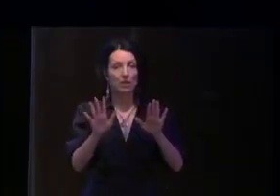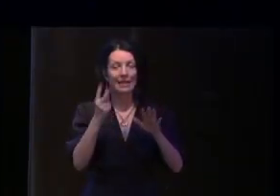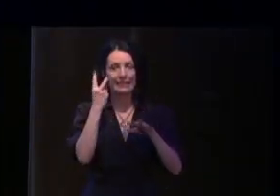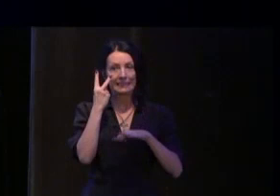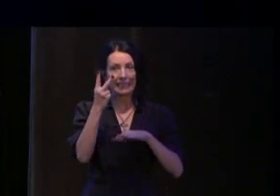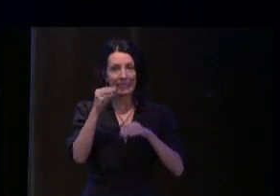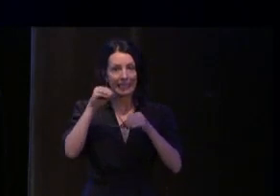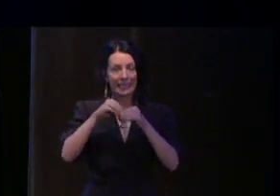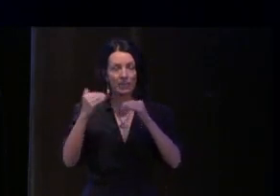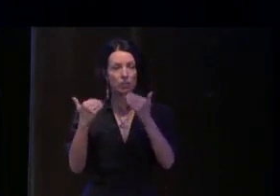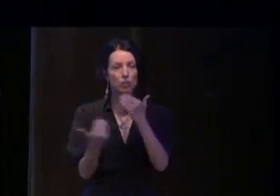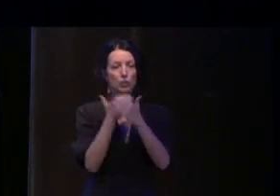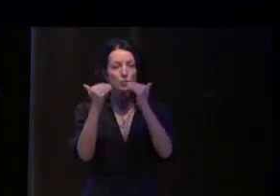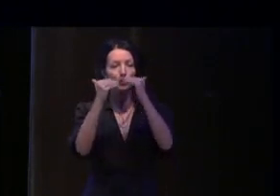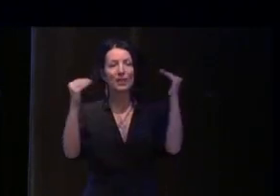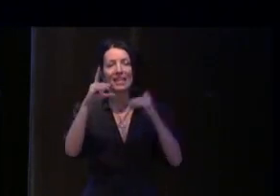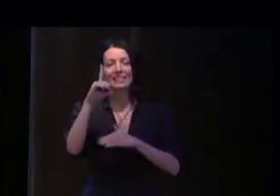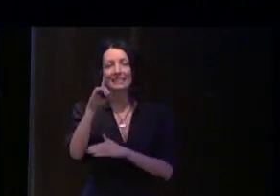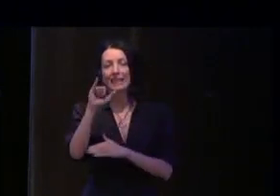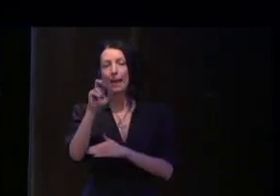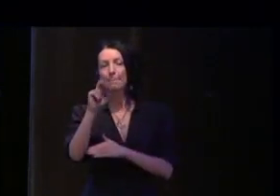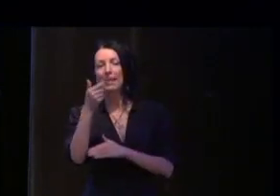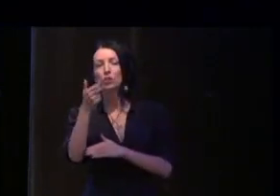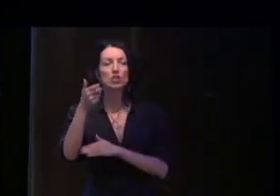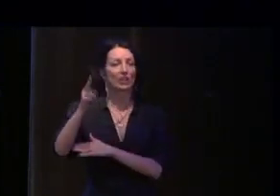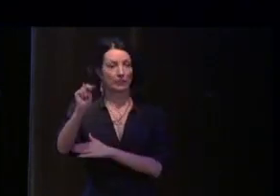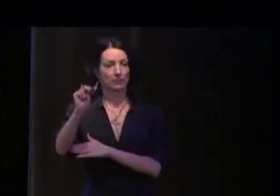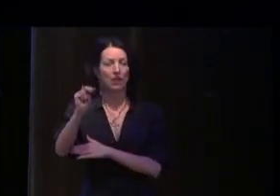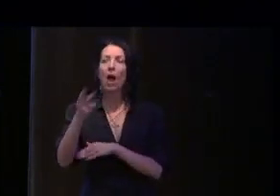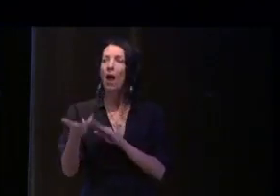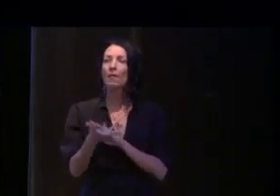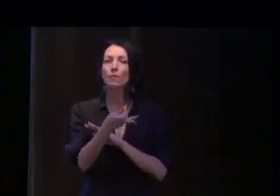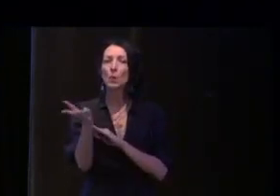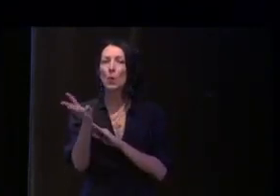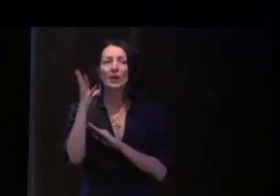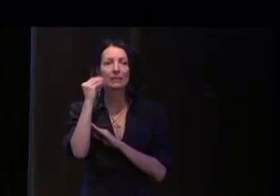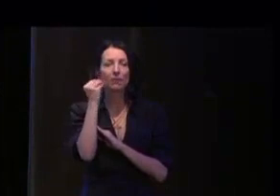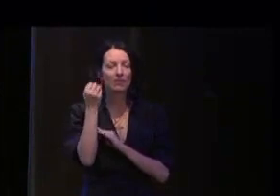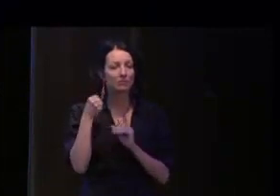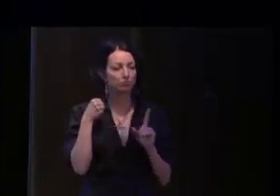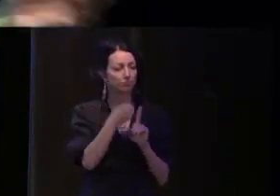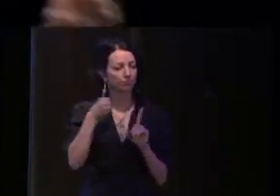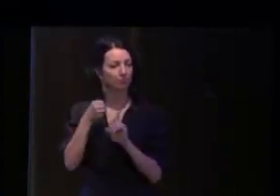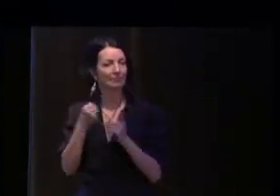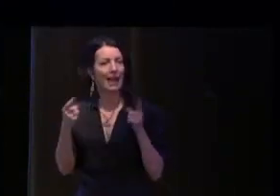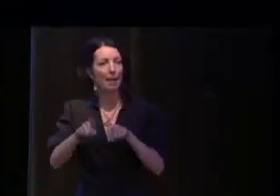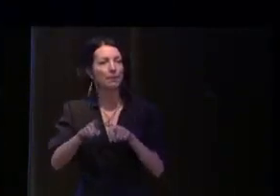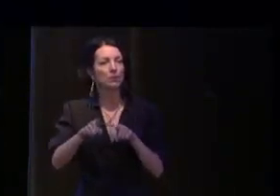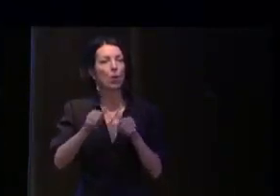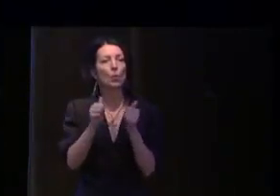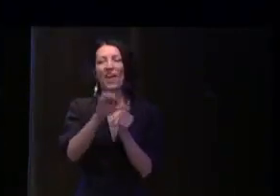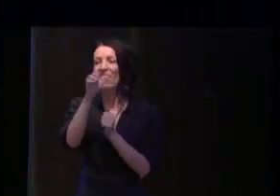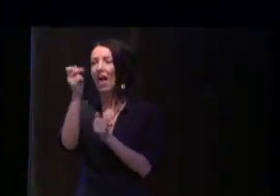in this dimension. And this particular experience is one of the few experiences in which this happened, in which I was around other people.